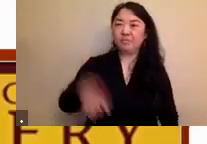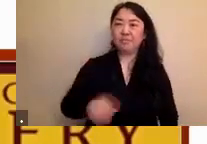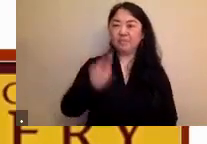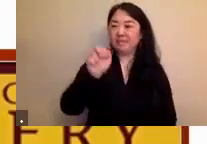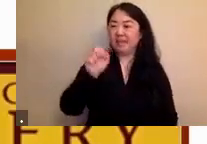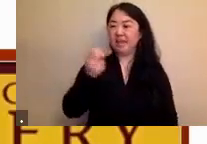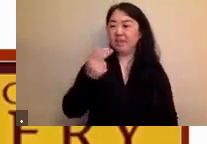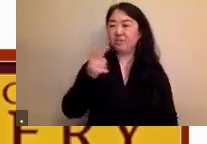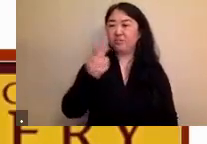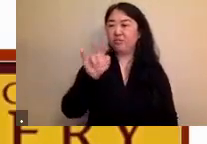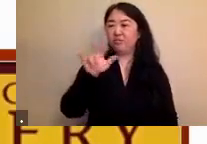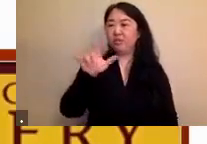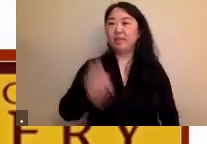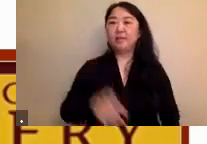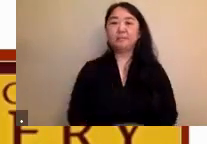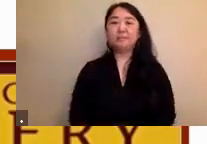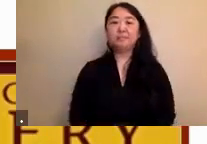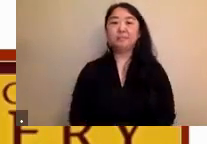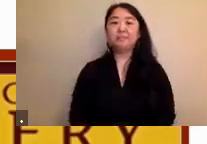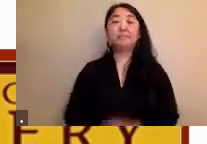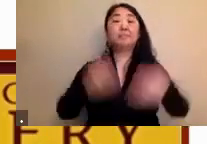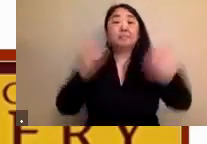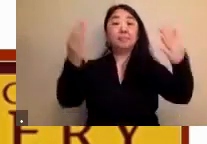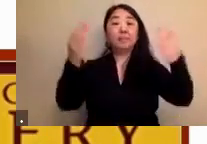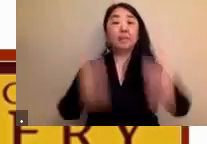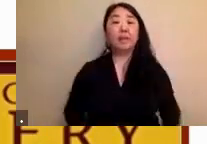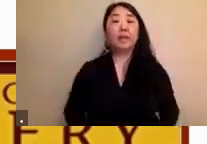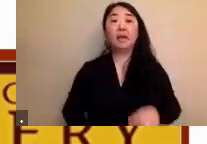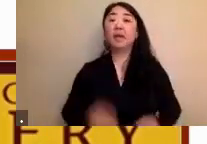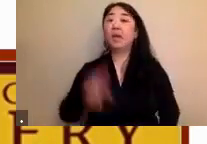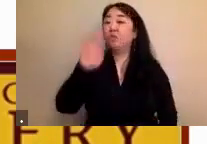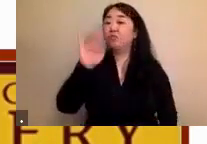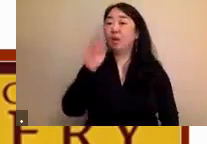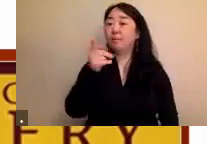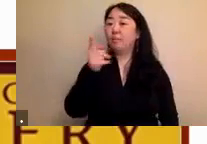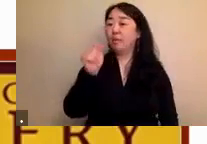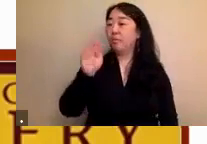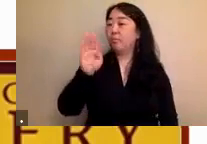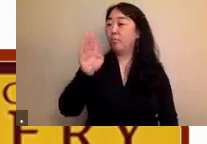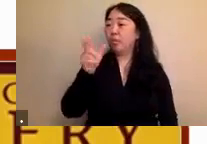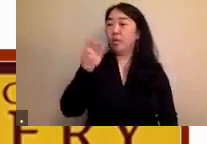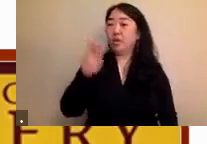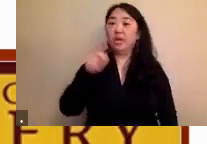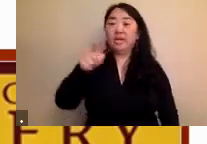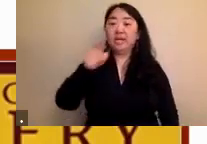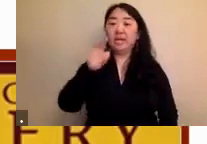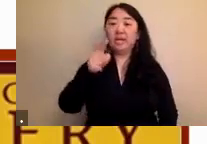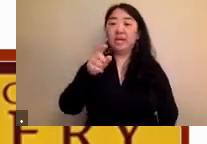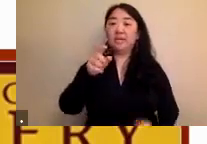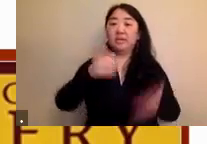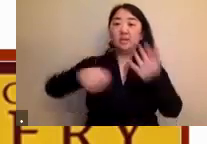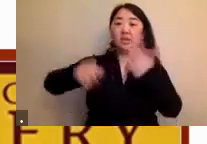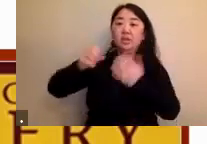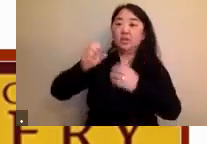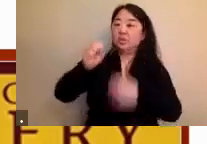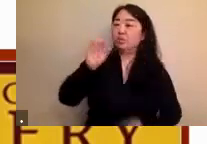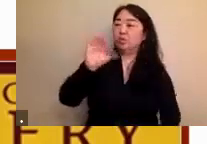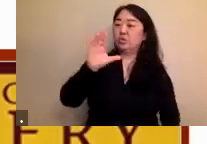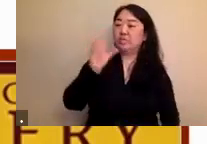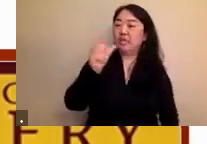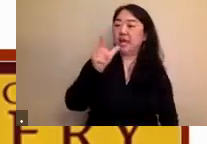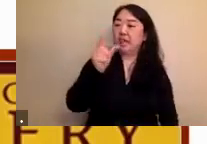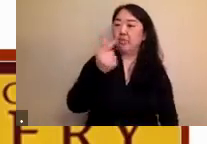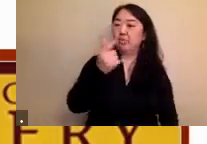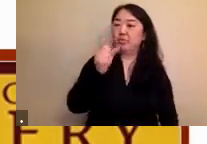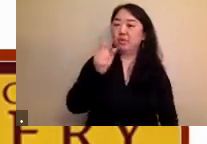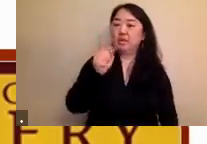So impact and outcome. Robert Bullard is a sociologist. He wrote a book called Highway